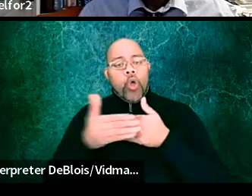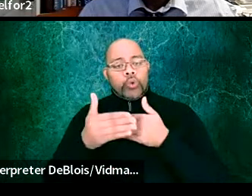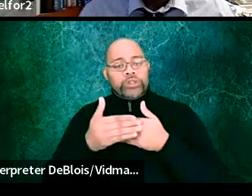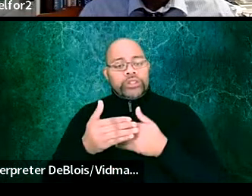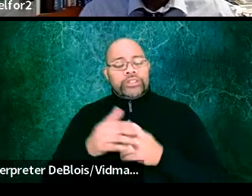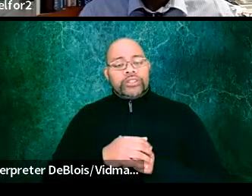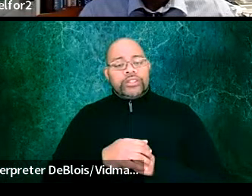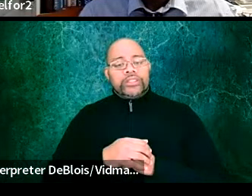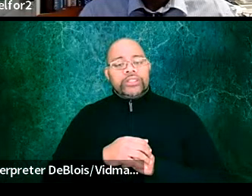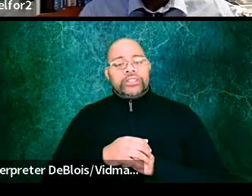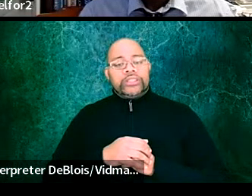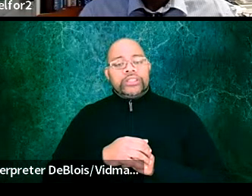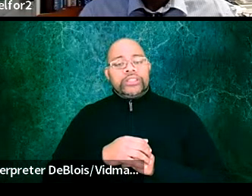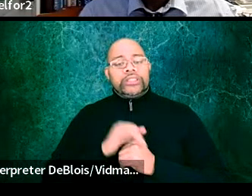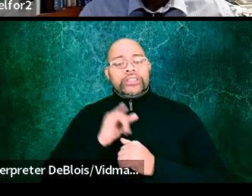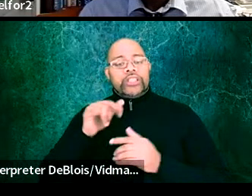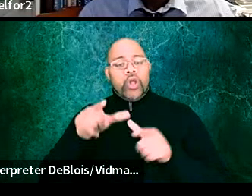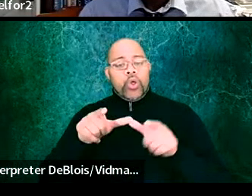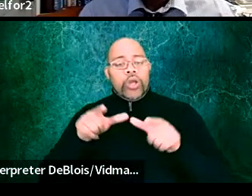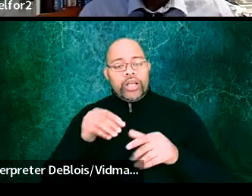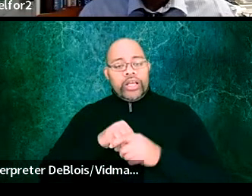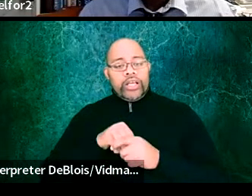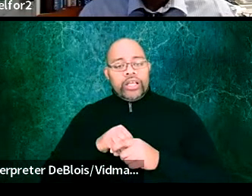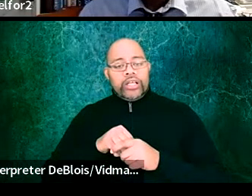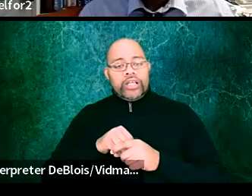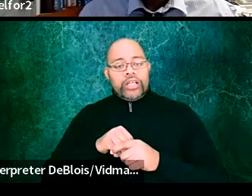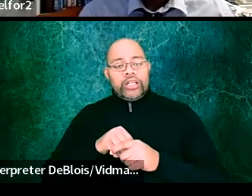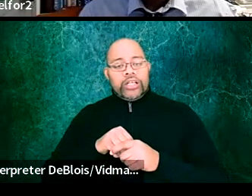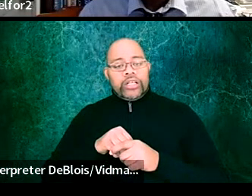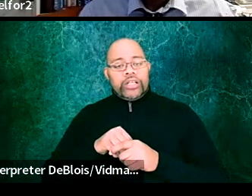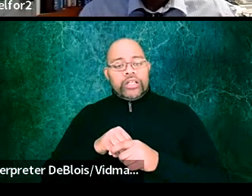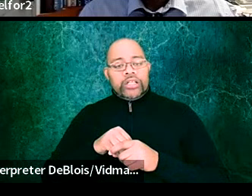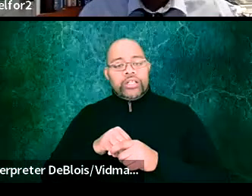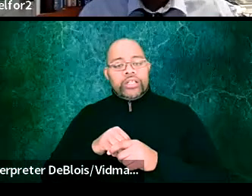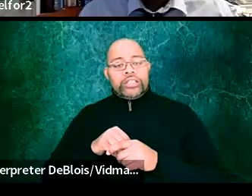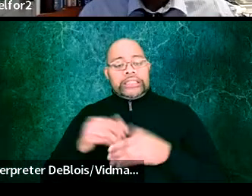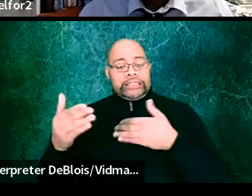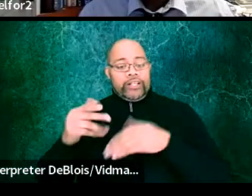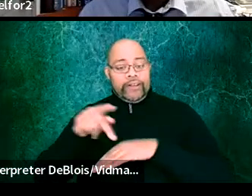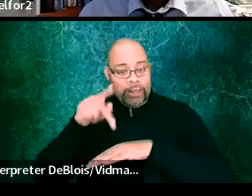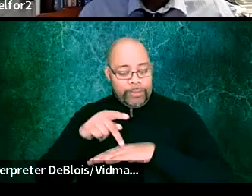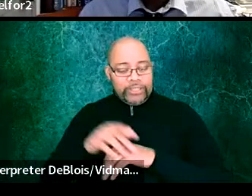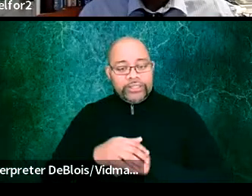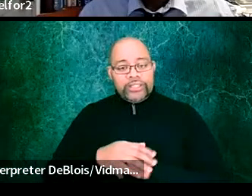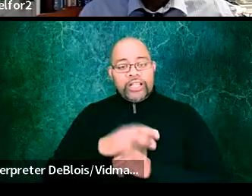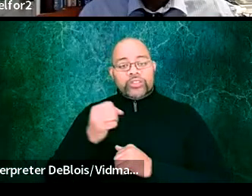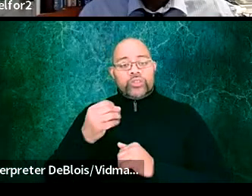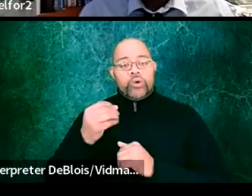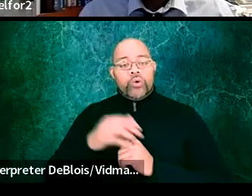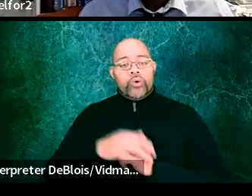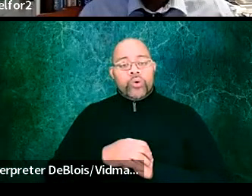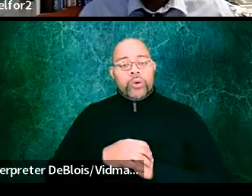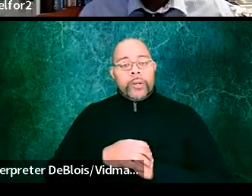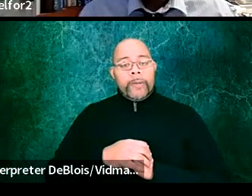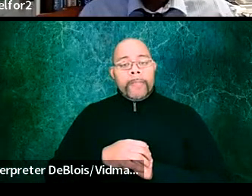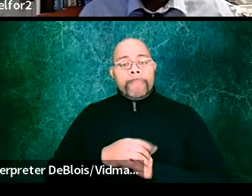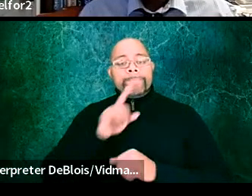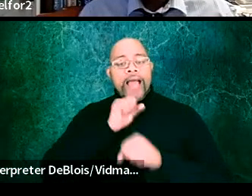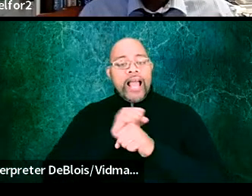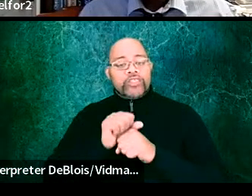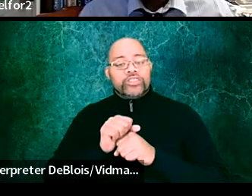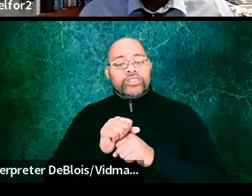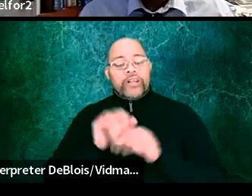one is Silliman University, located in Dumaguete, Negros Oriental, Philippines. And so they